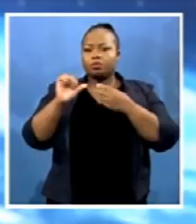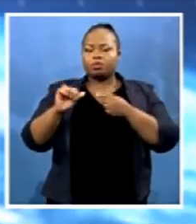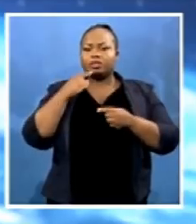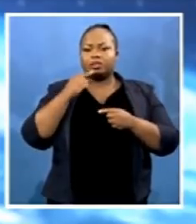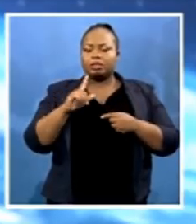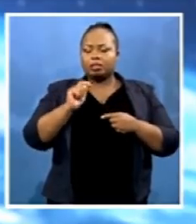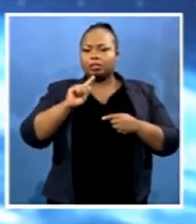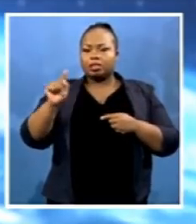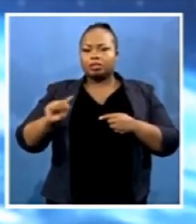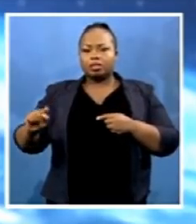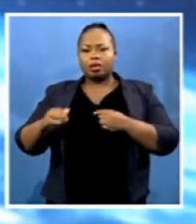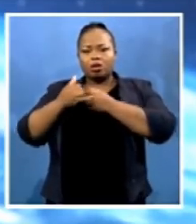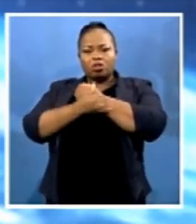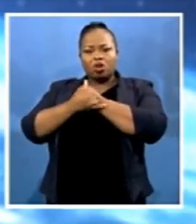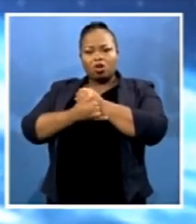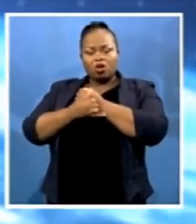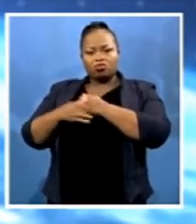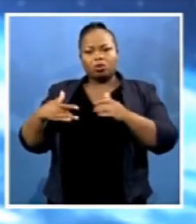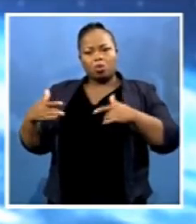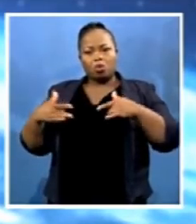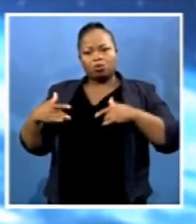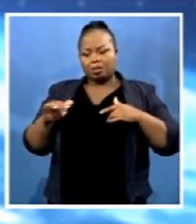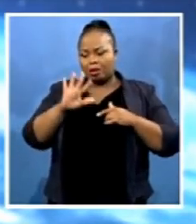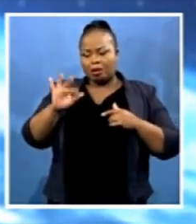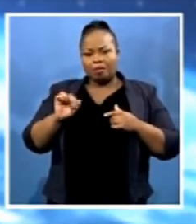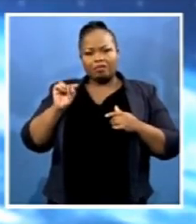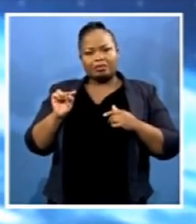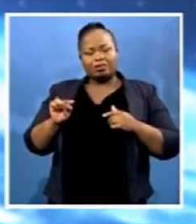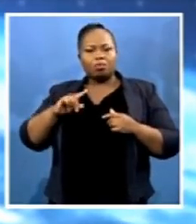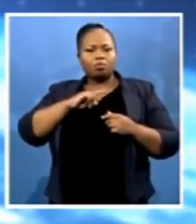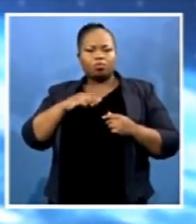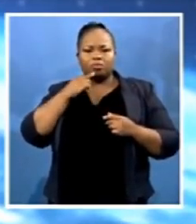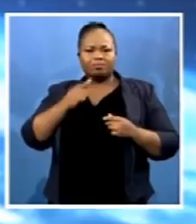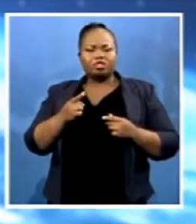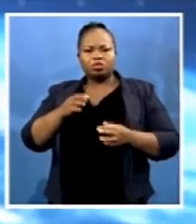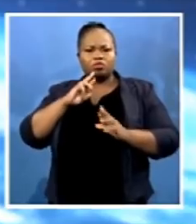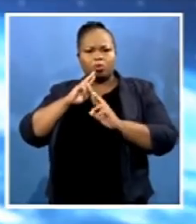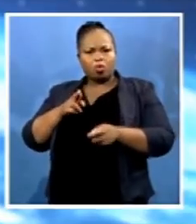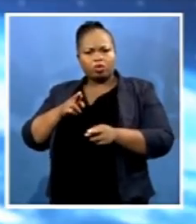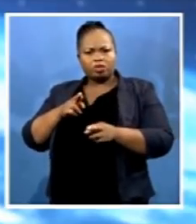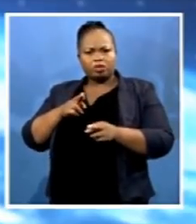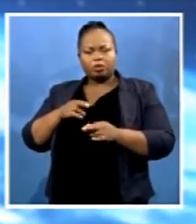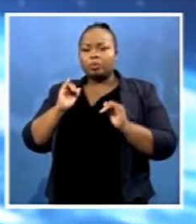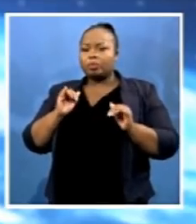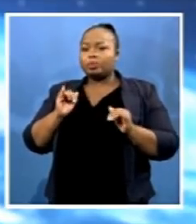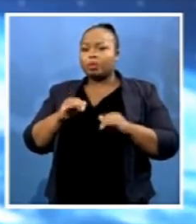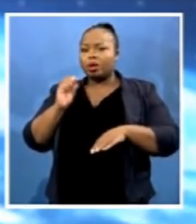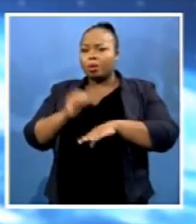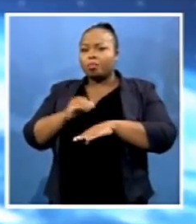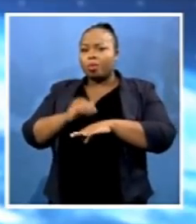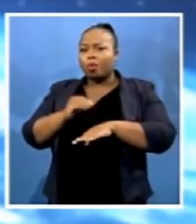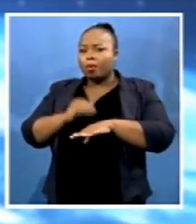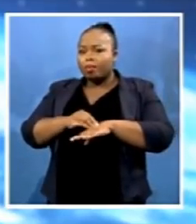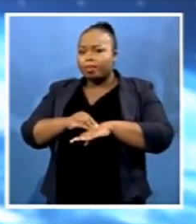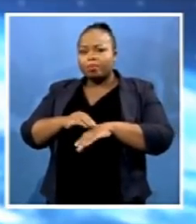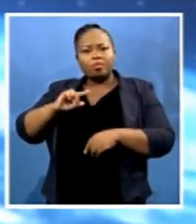question is that reports coming in are pointing to a serious problem in Dar. No figures have been released. How